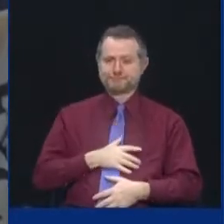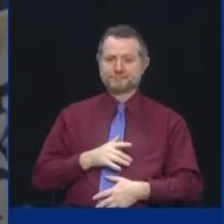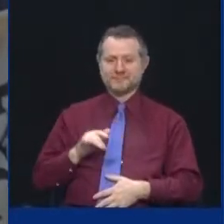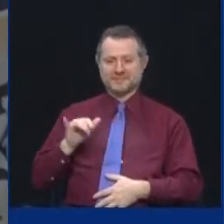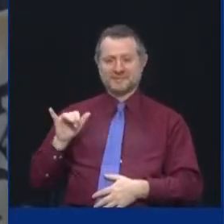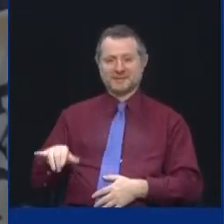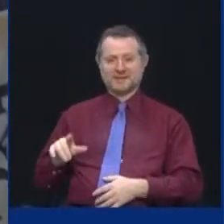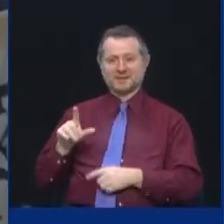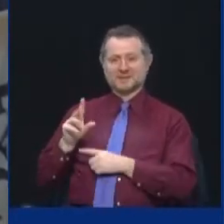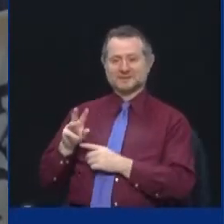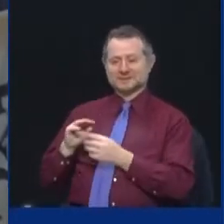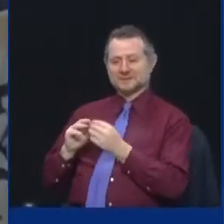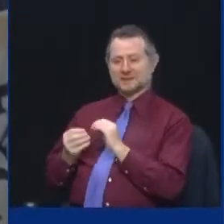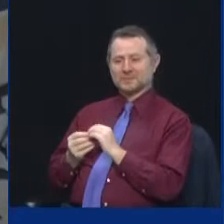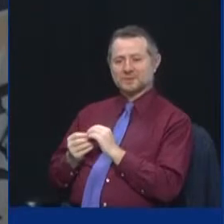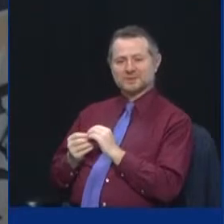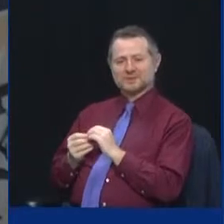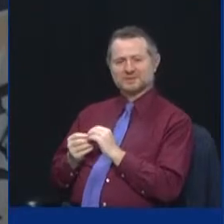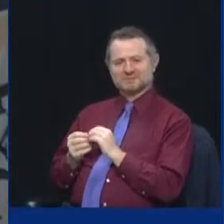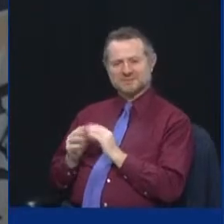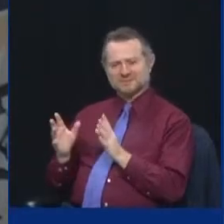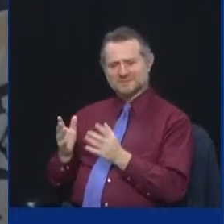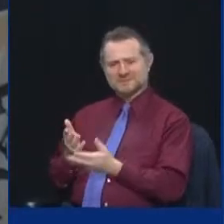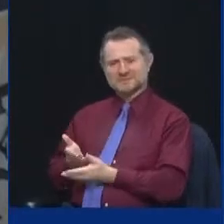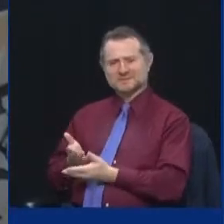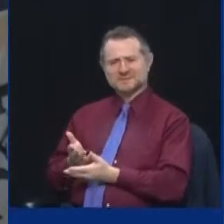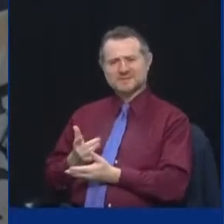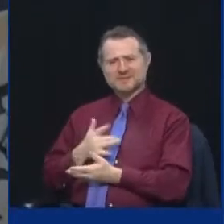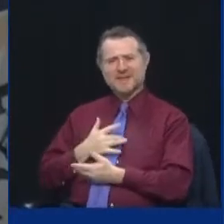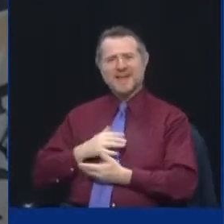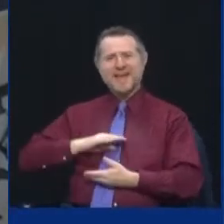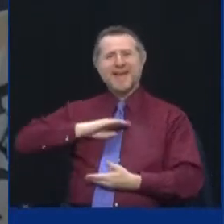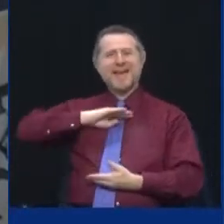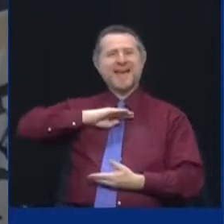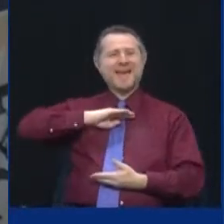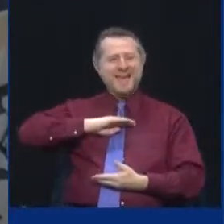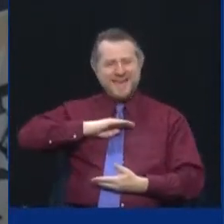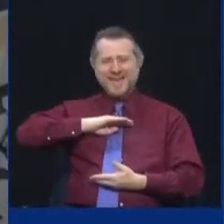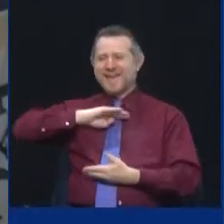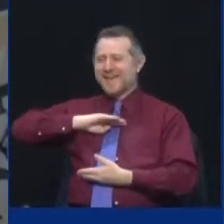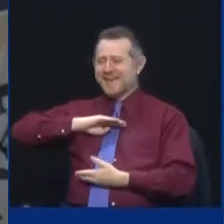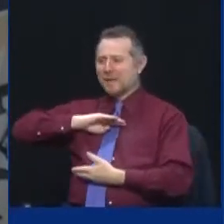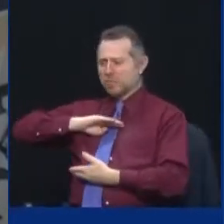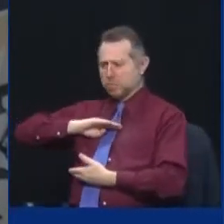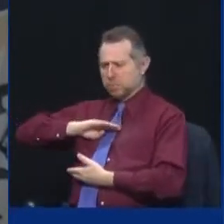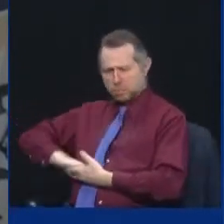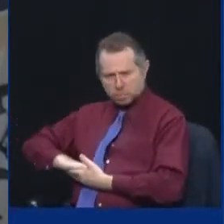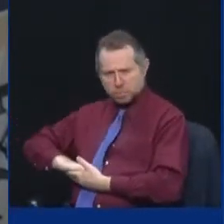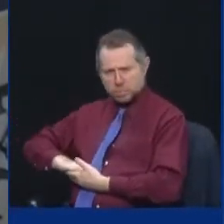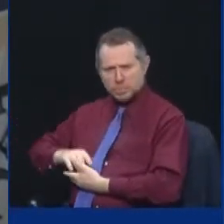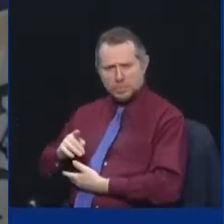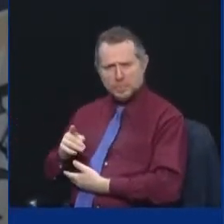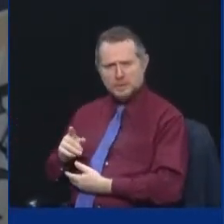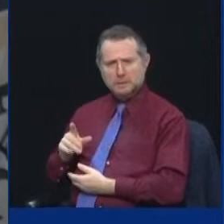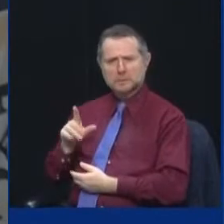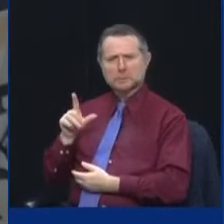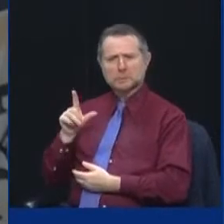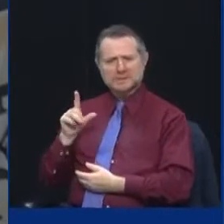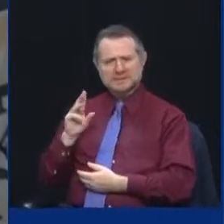is a crusher. 26 people died, 26 families, 26